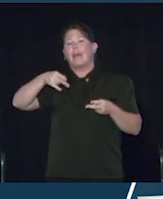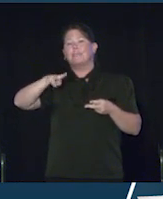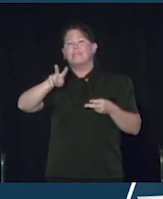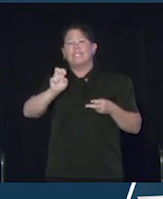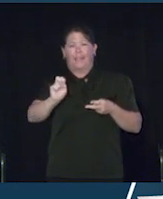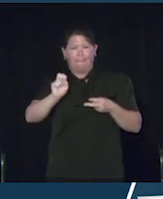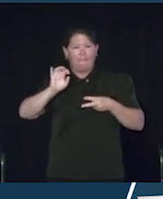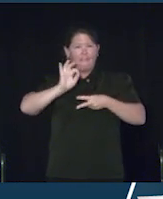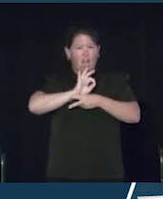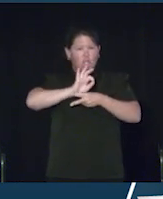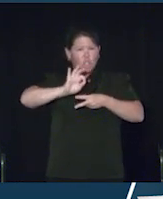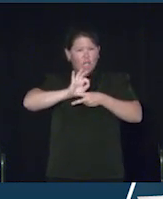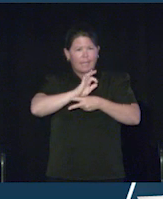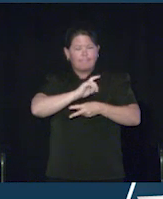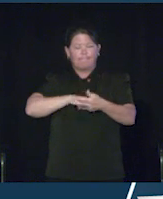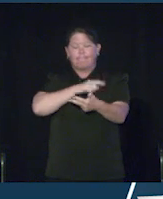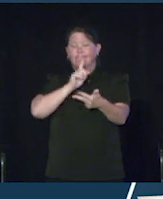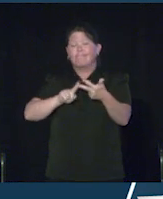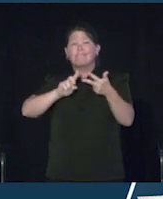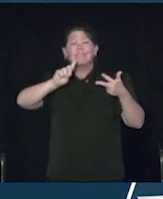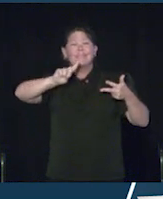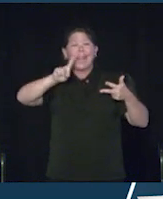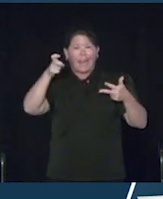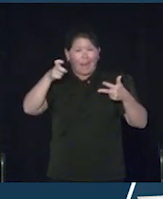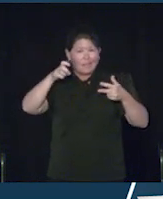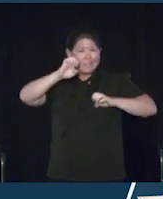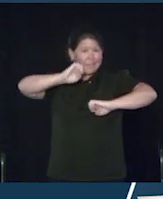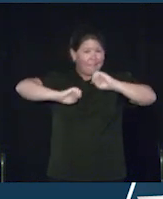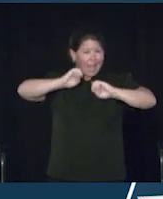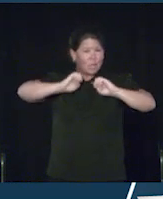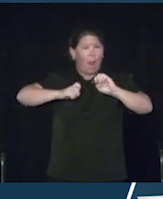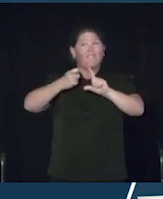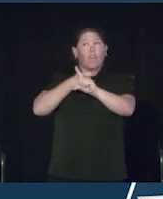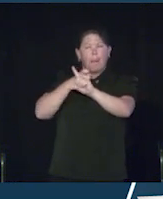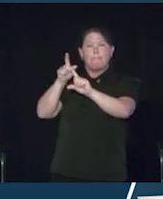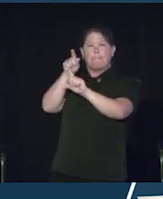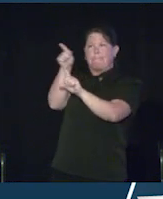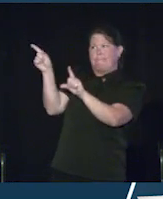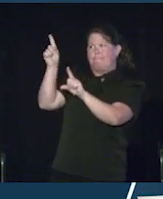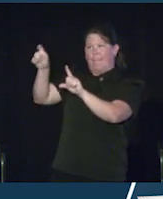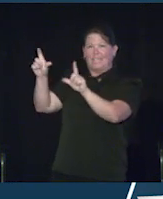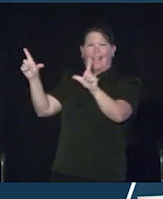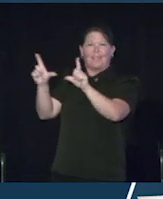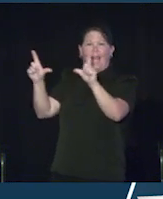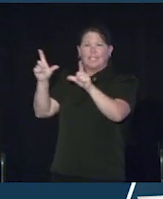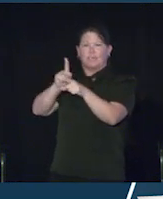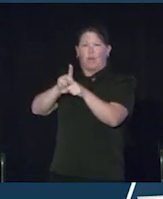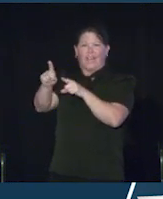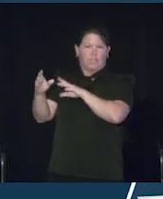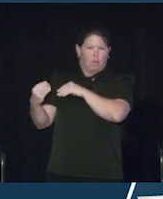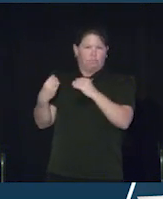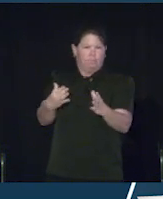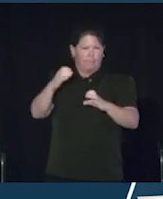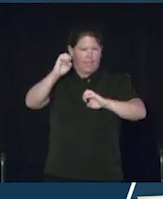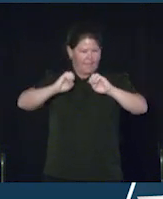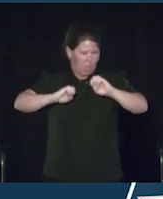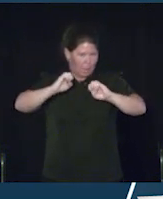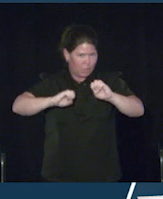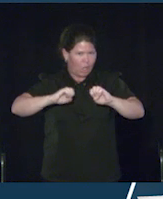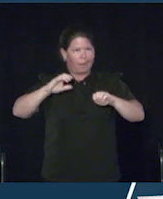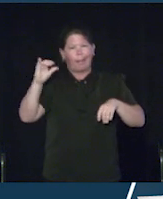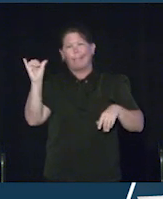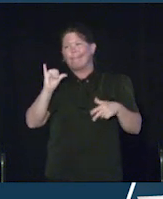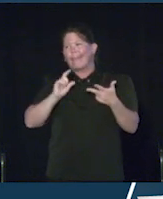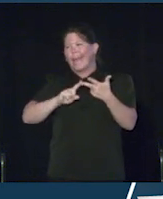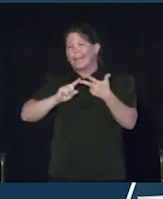diagnostic evaluations from licensed professionals for diagnosis such as